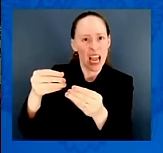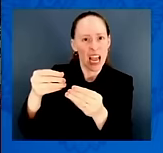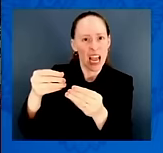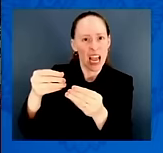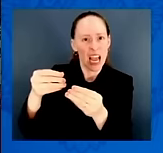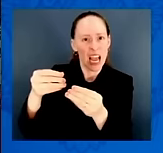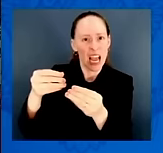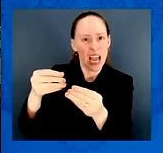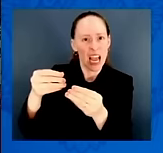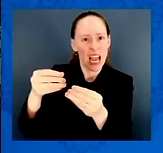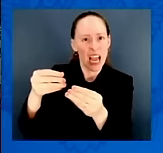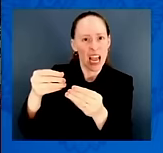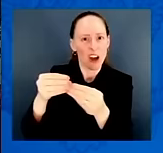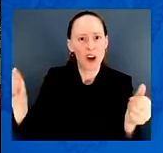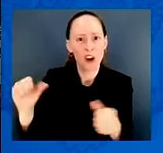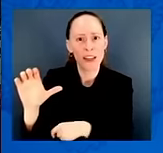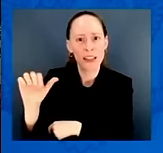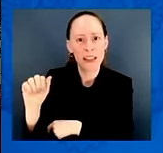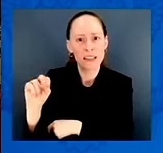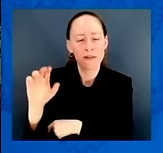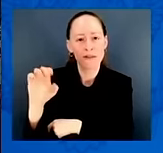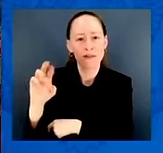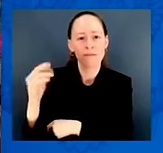your mind?